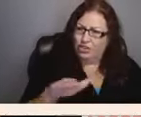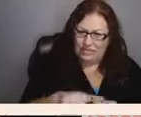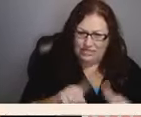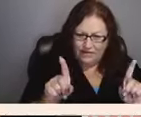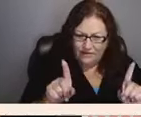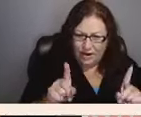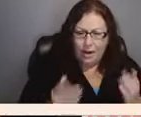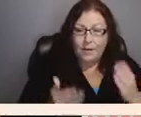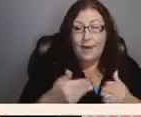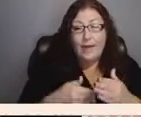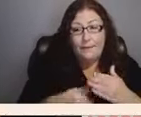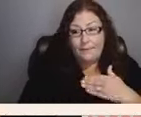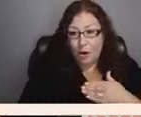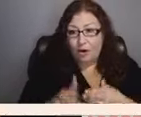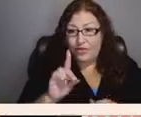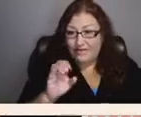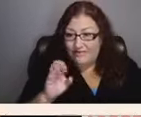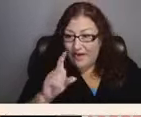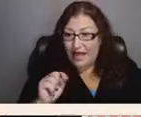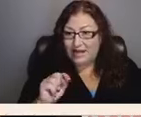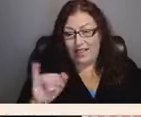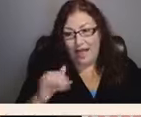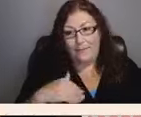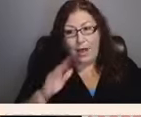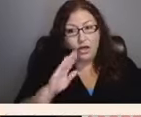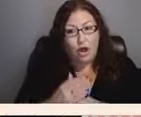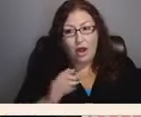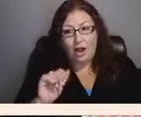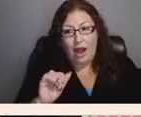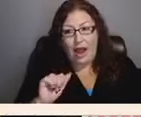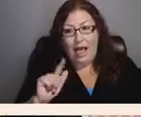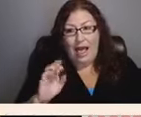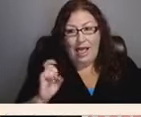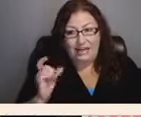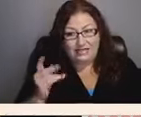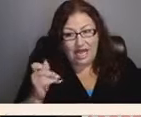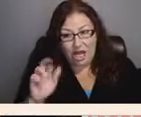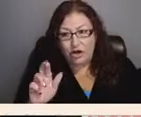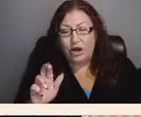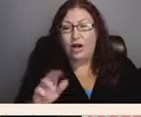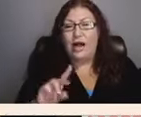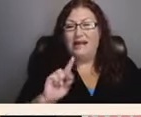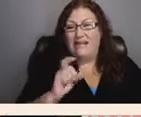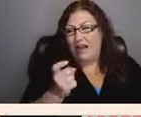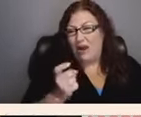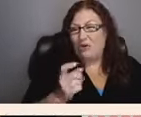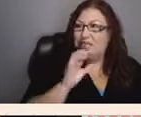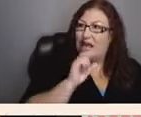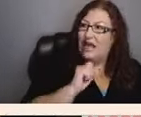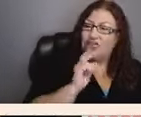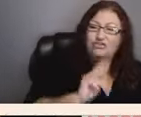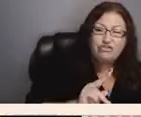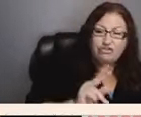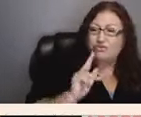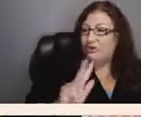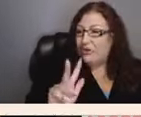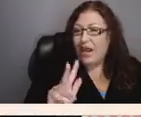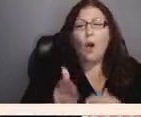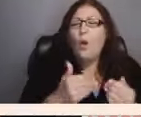in my daughter Alexandra, a diagnosis at age 2 or 3, whatever that moment